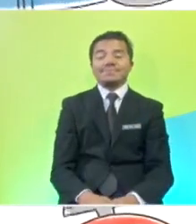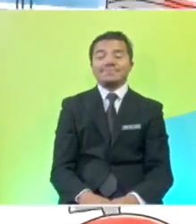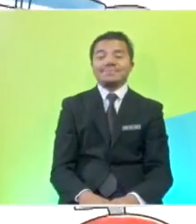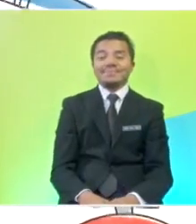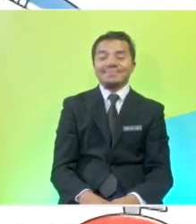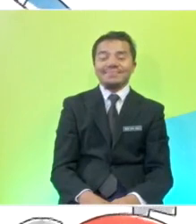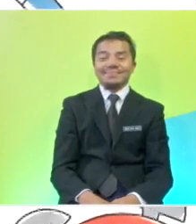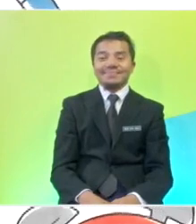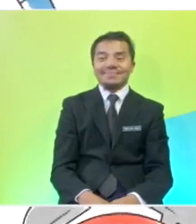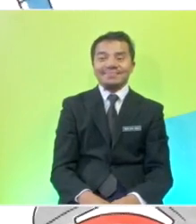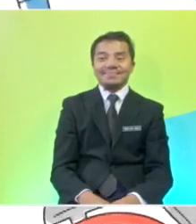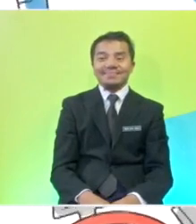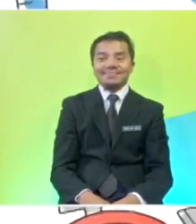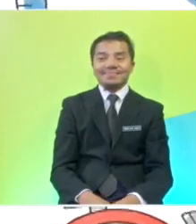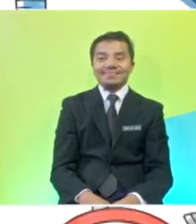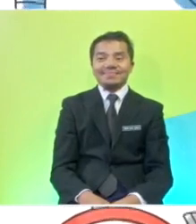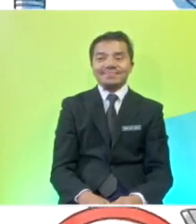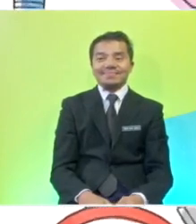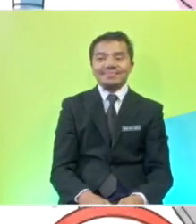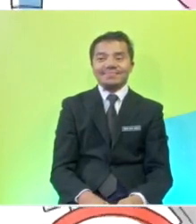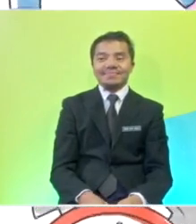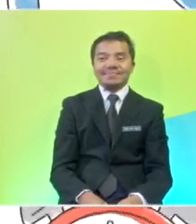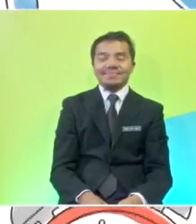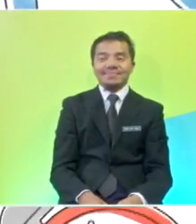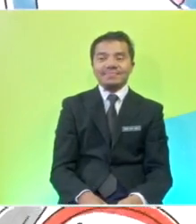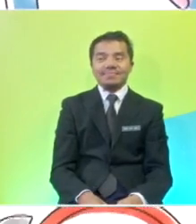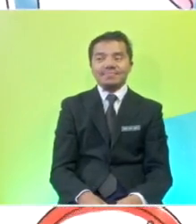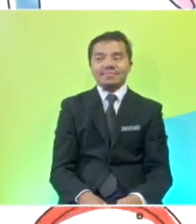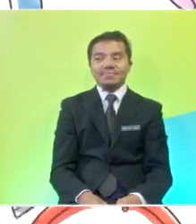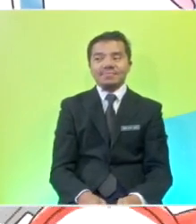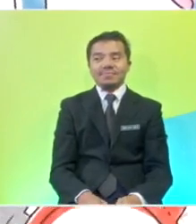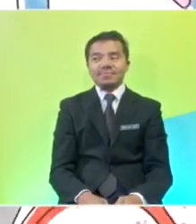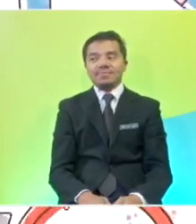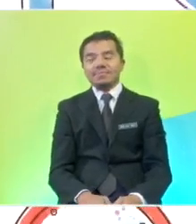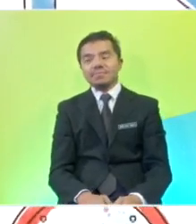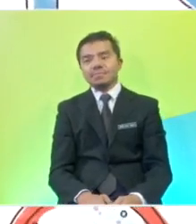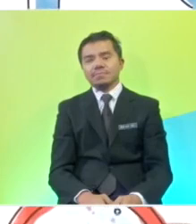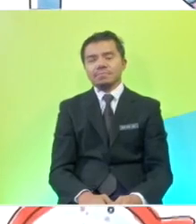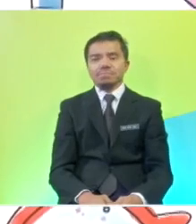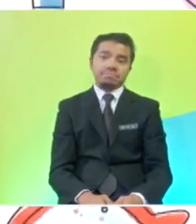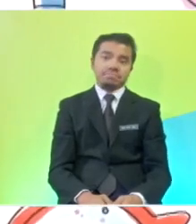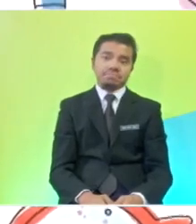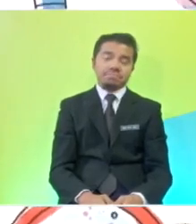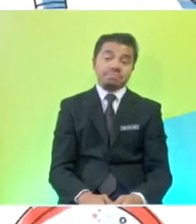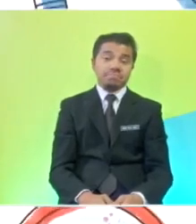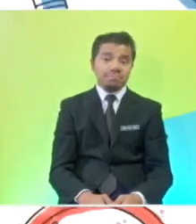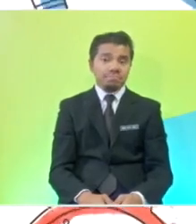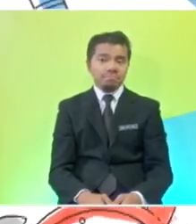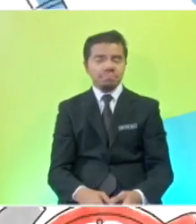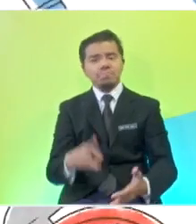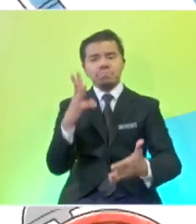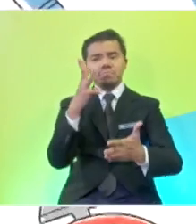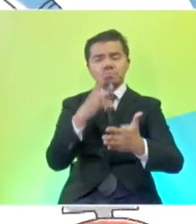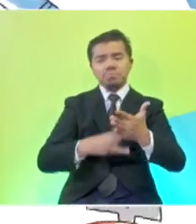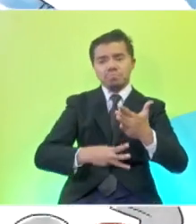Okay. So, we have a last question for today. All right. So what is the question? Okay, teacher? what